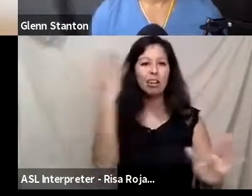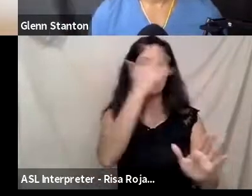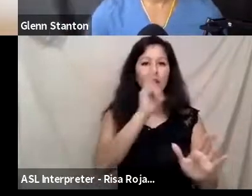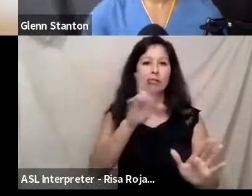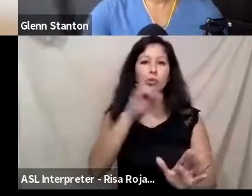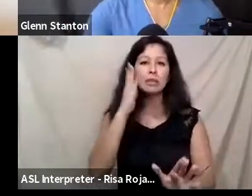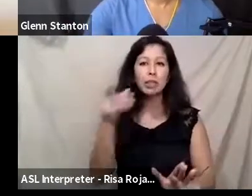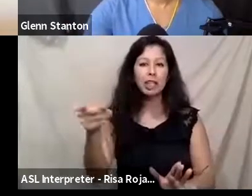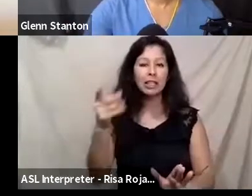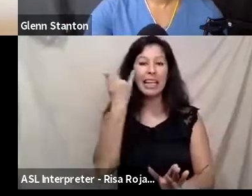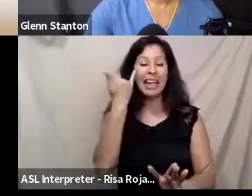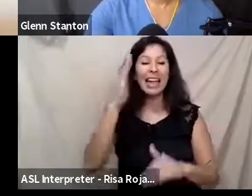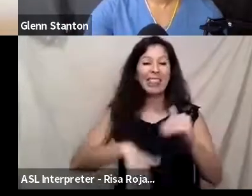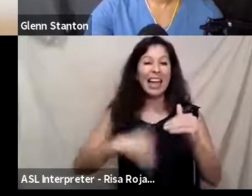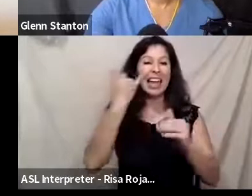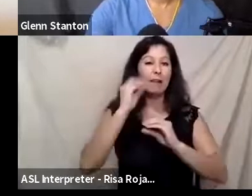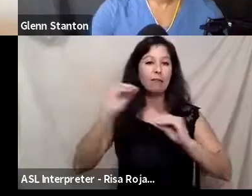you would otherwise.